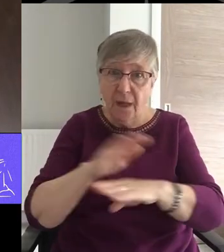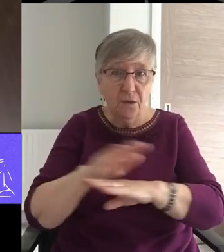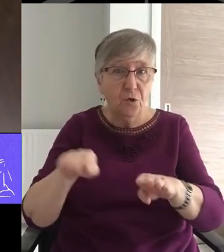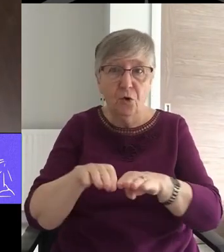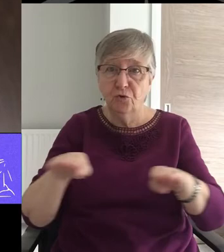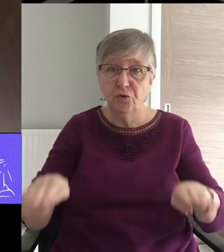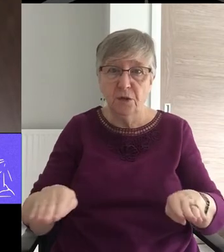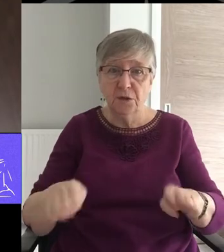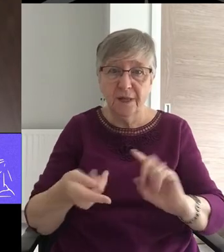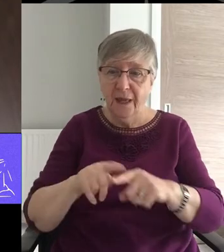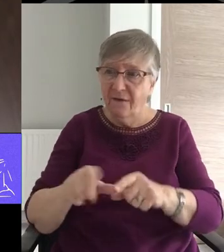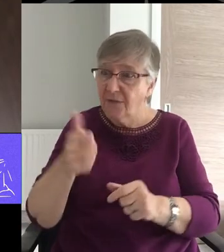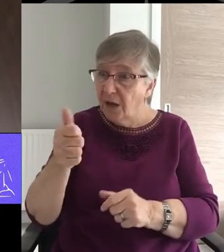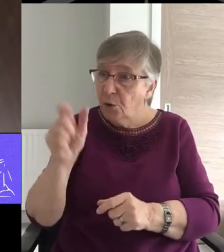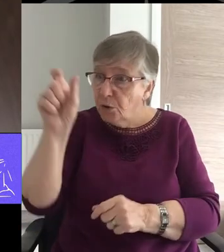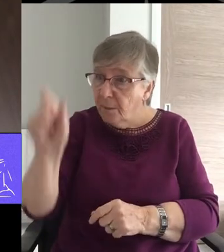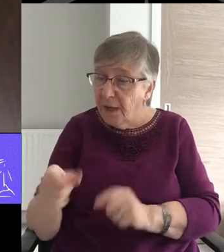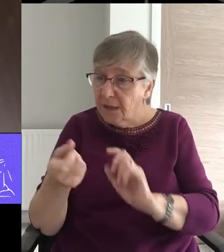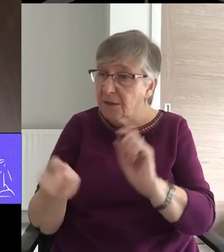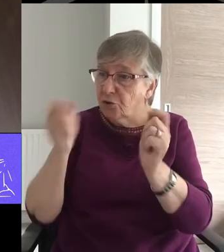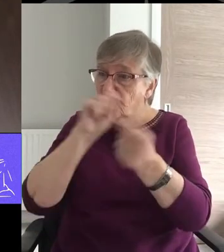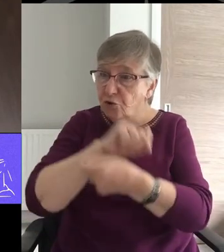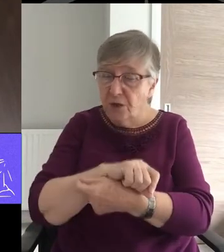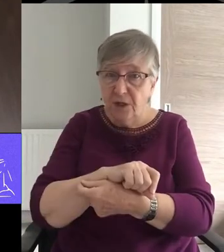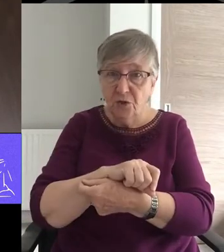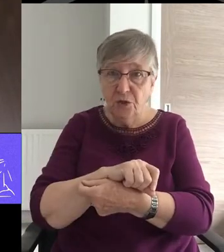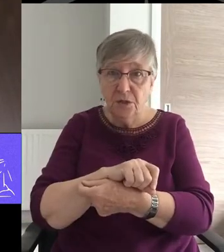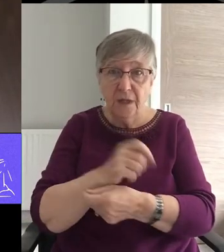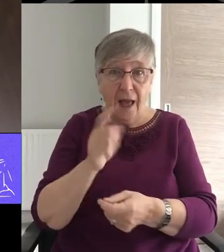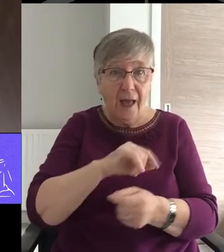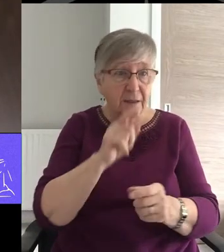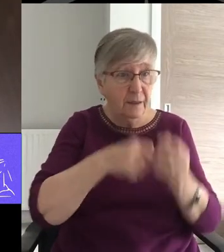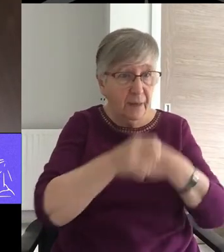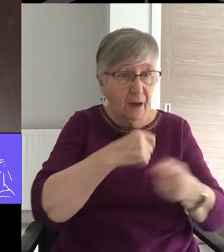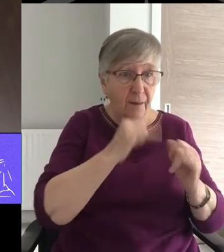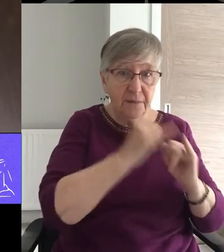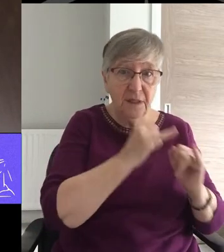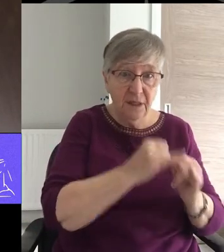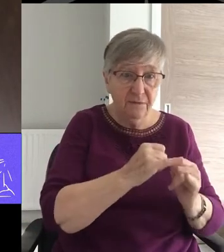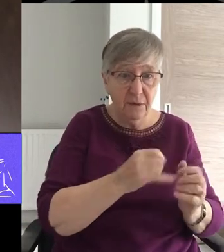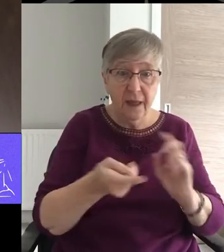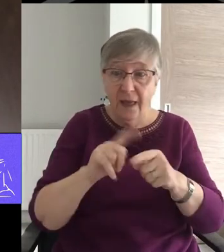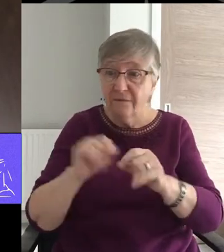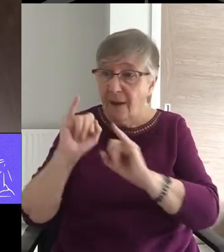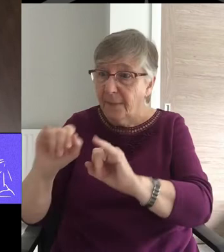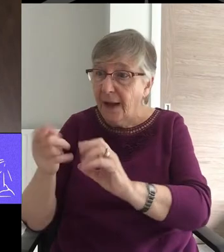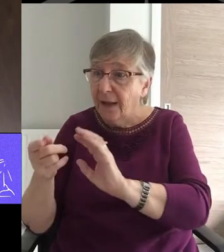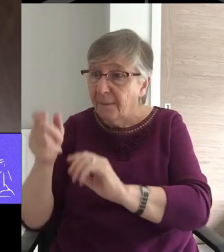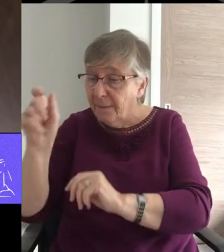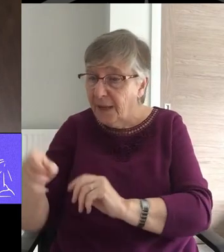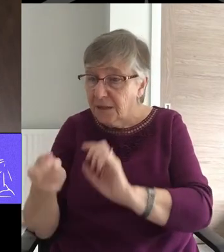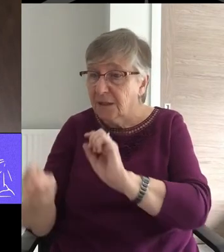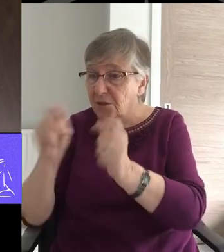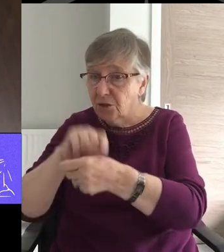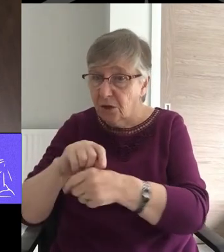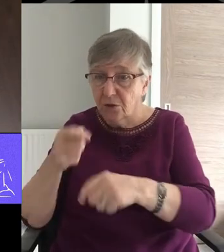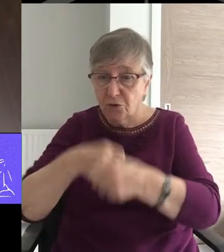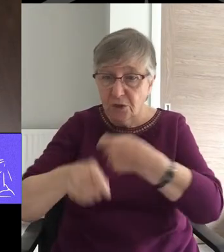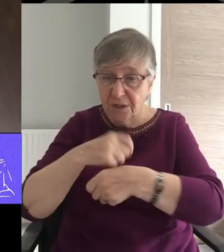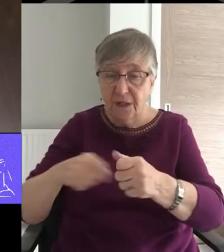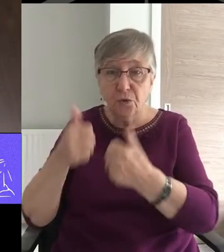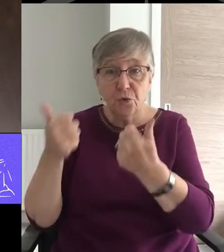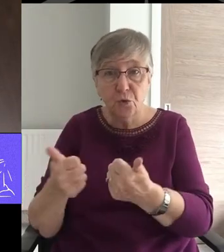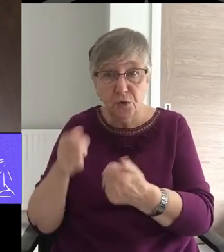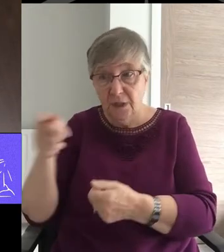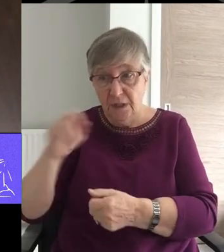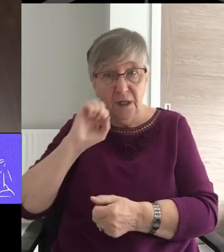a righteous person turns from their righteousness and does evil, they will die for it. And if a wicked person turns away from their wickedness and does what